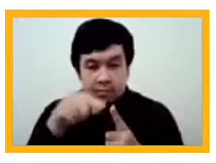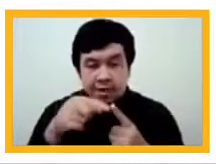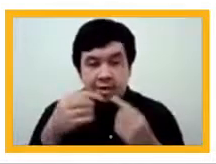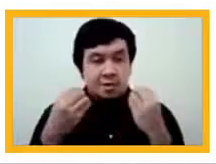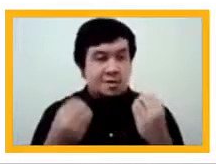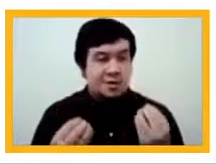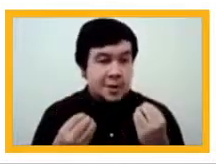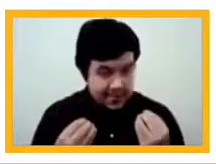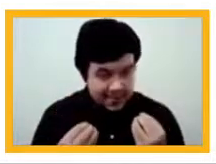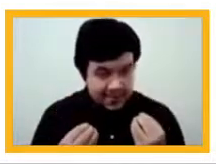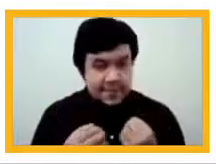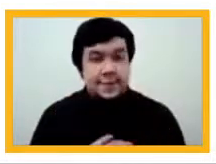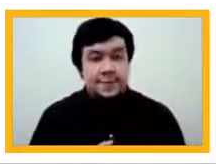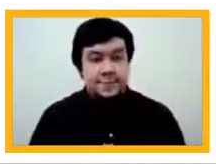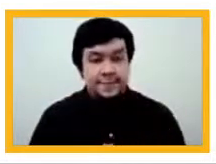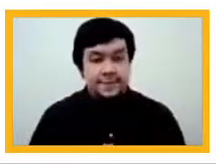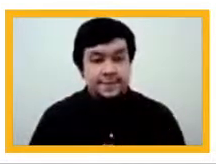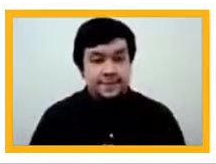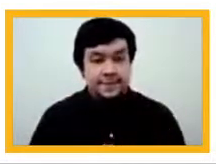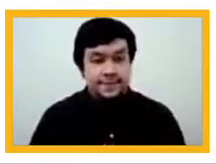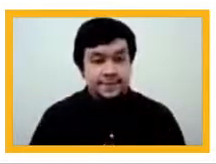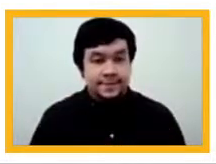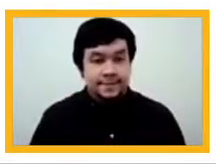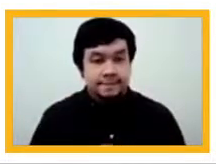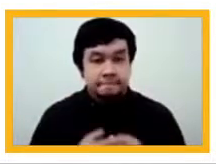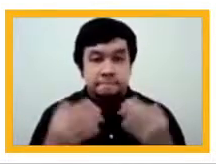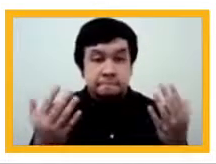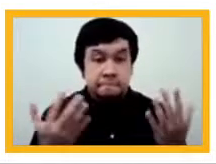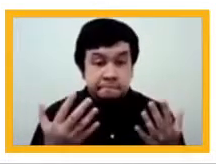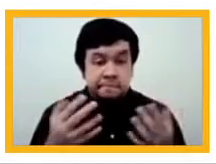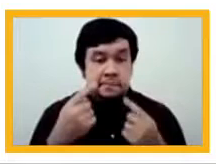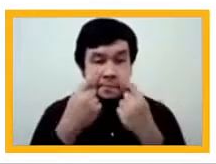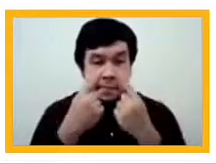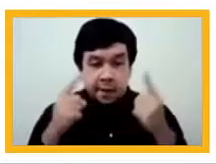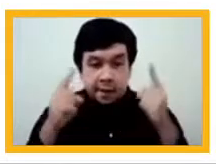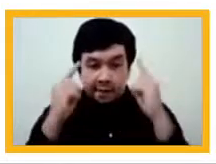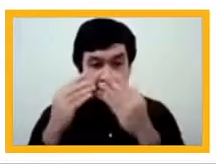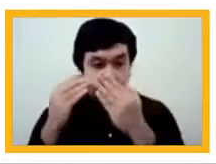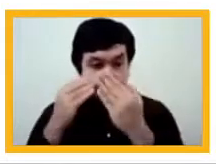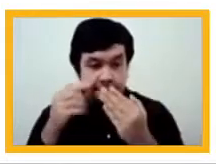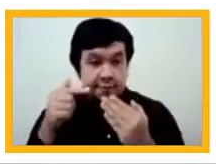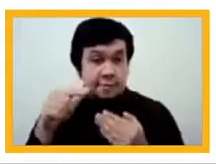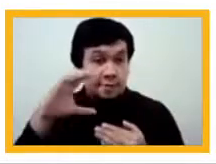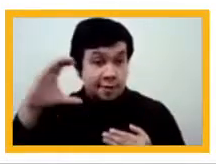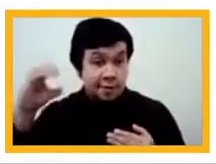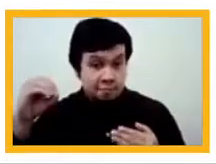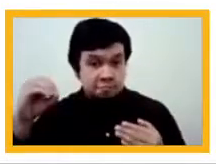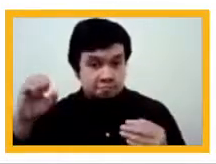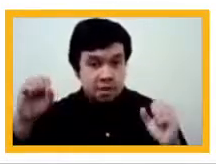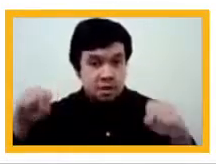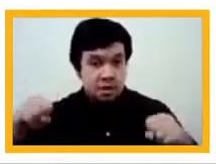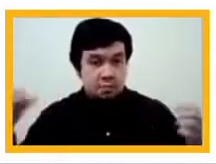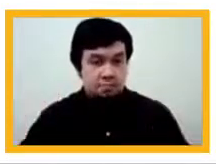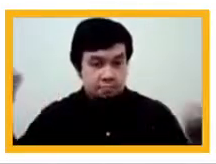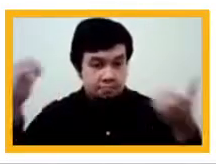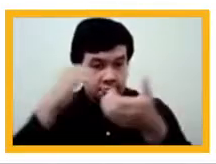adopting industry university cooperation project, and the number of cooperation project is